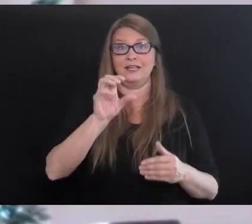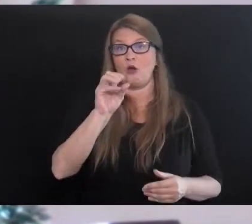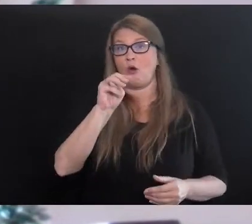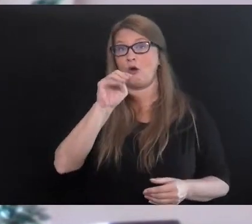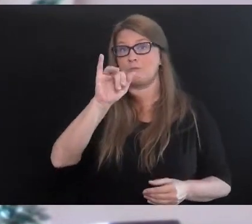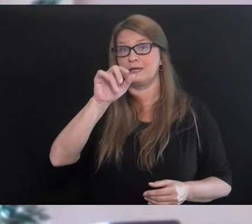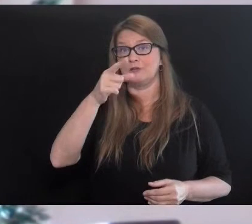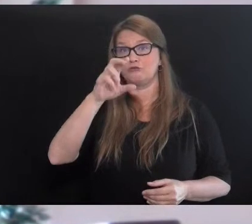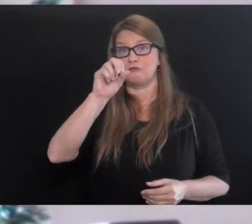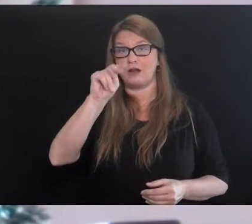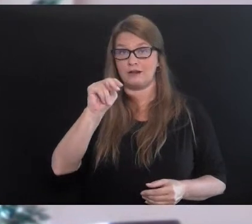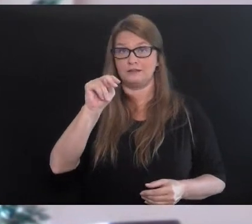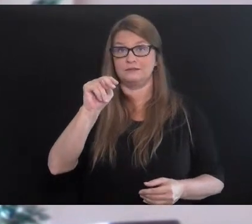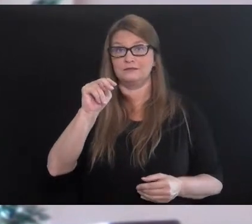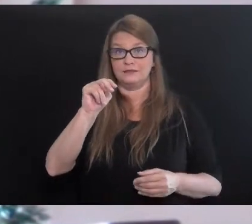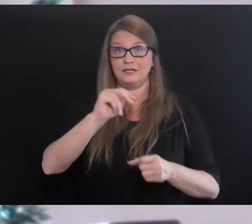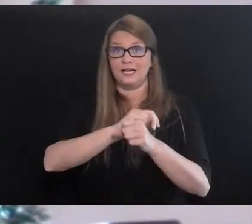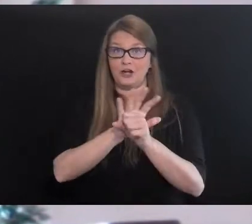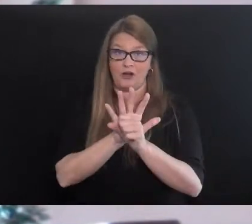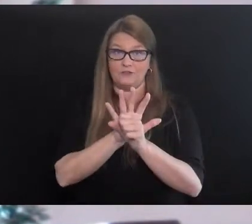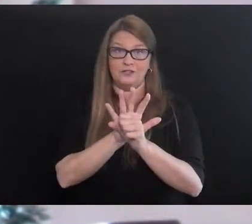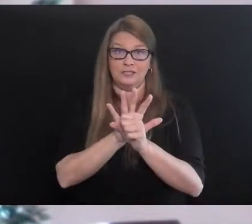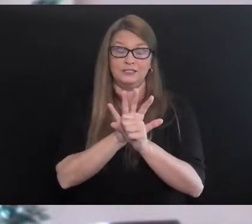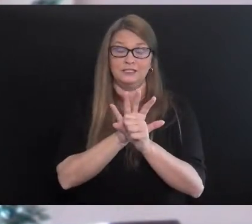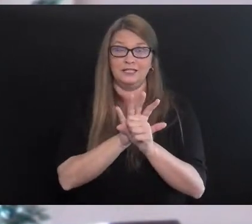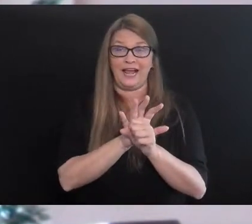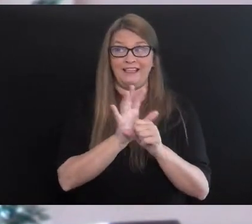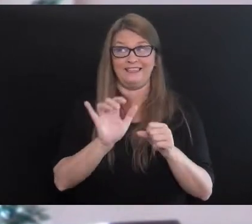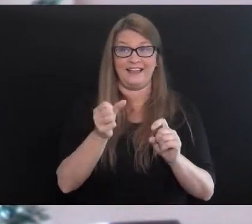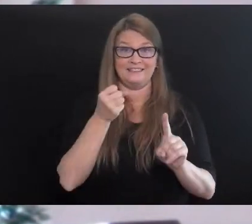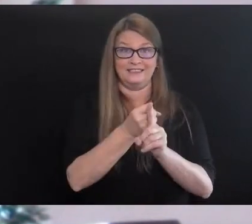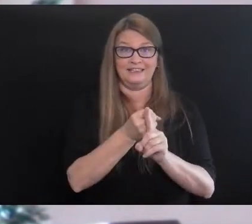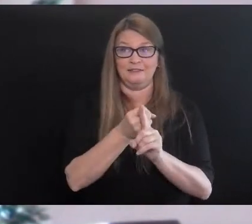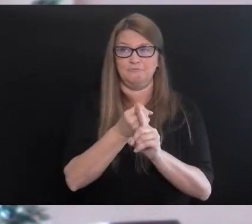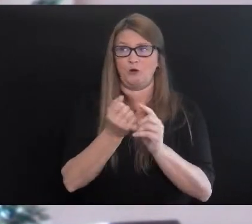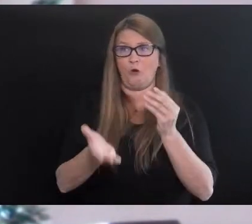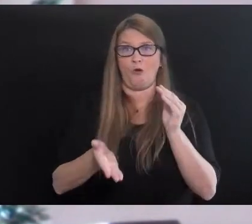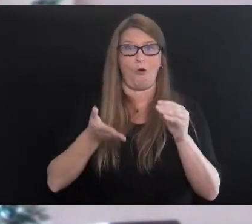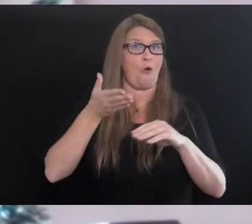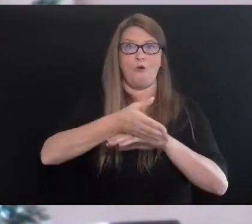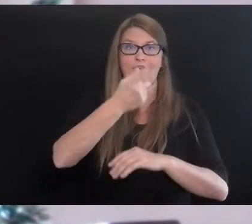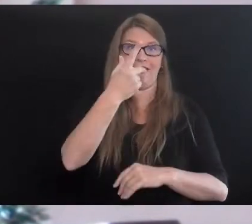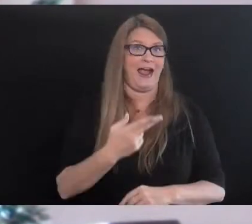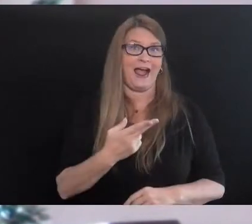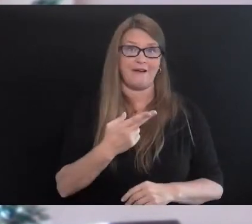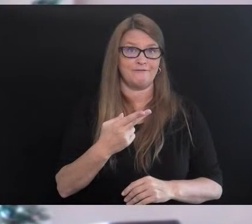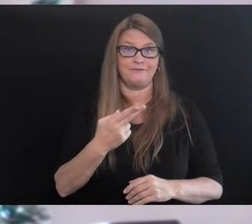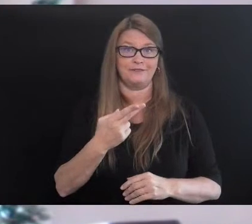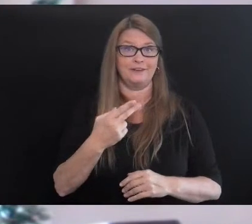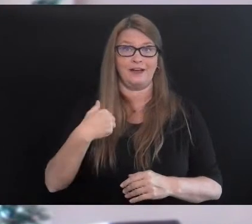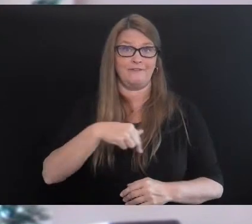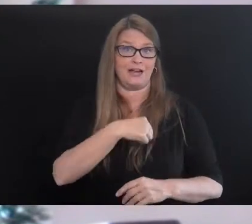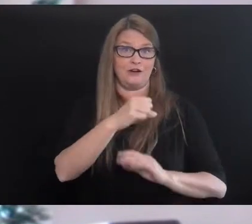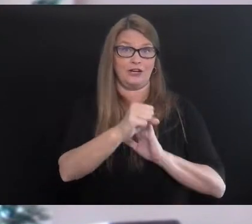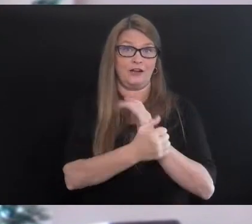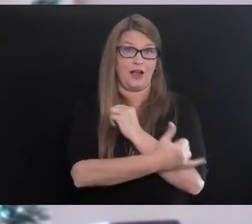right now is in over half of the states in our country and will absolutely be seen in West Virginia as well. So as we look